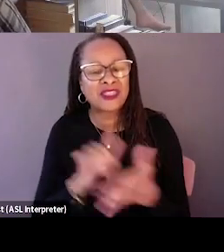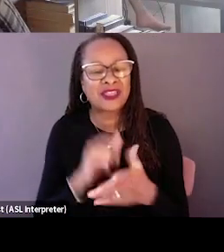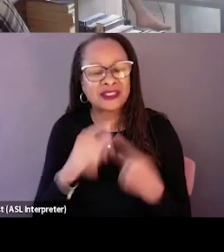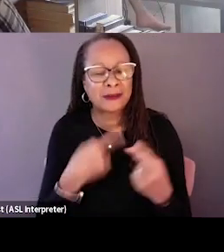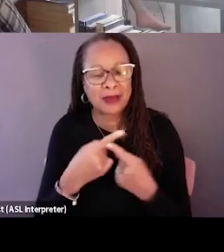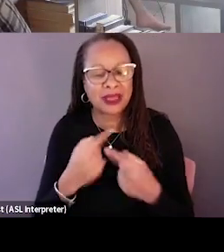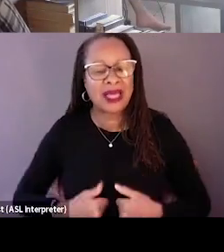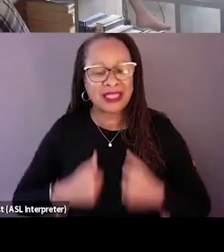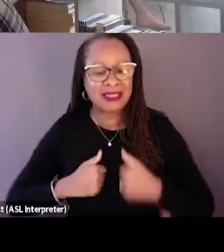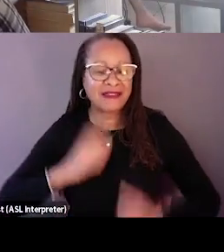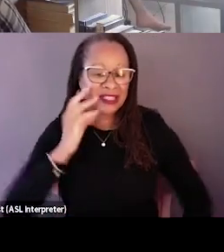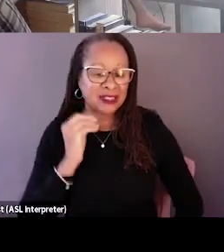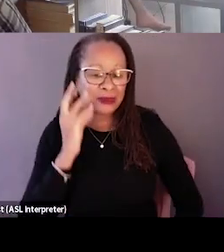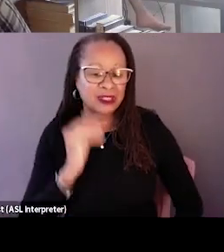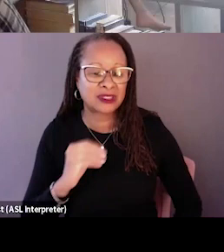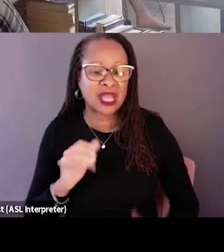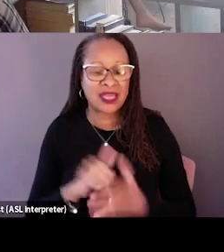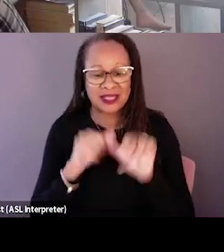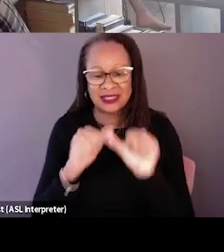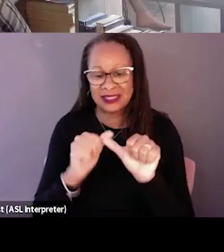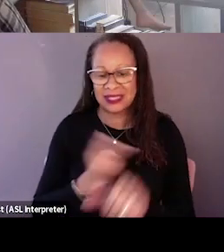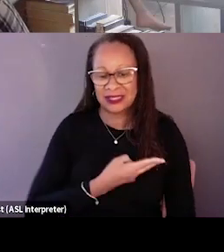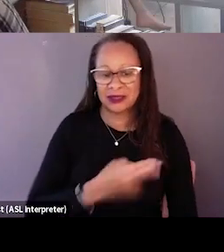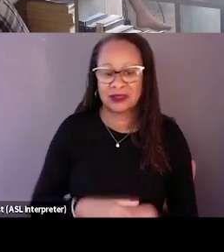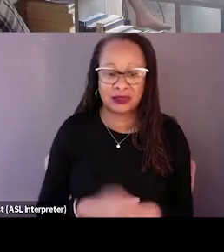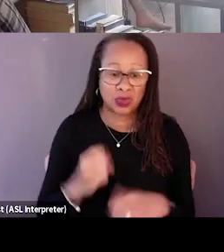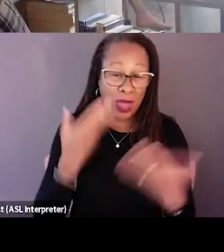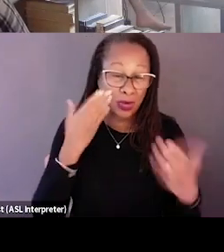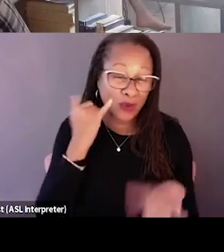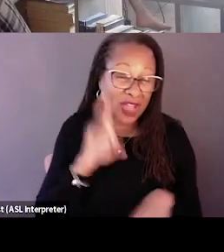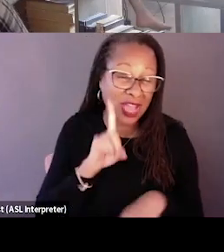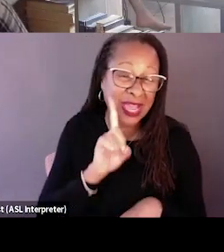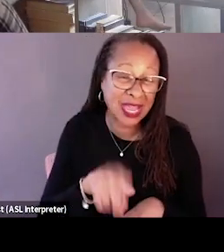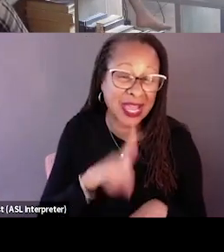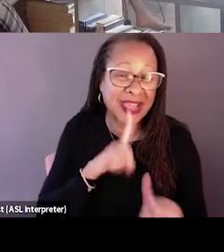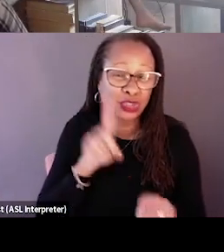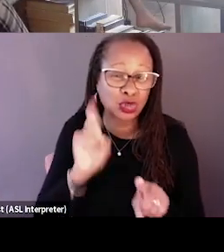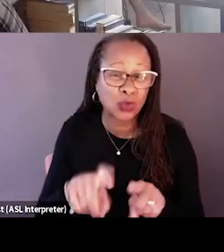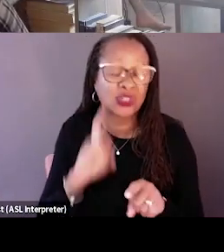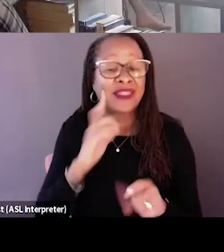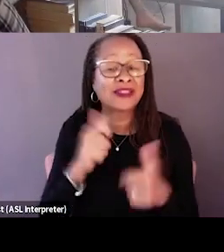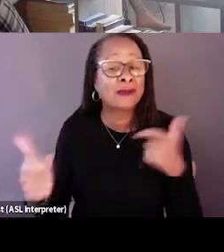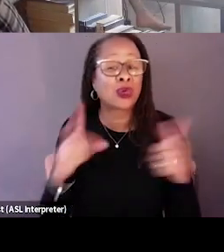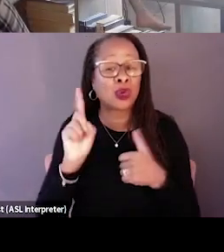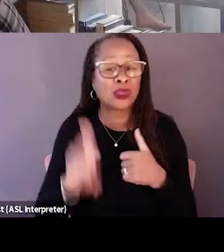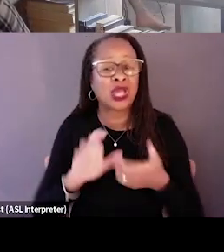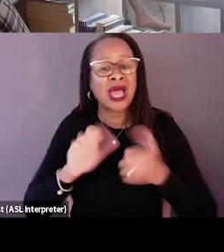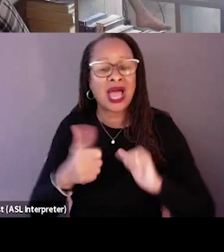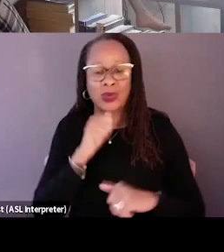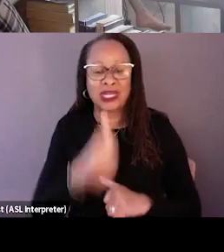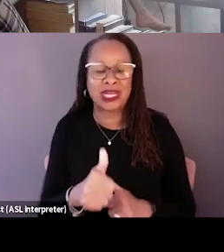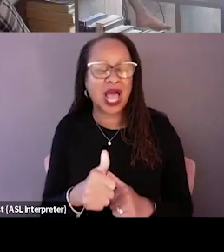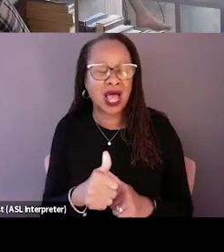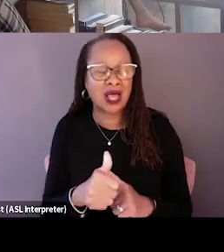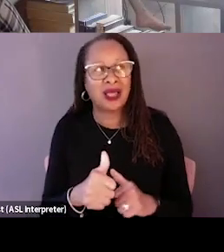lived experience that sustains us. So I don't know if that answers your question. I think the bigger question is, how do we not let it be